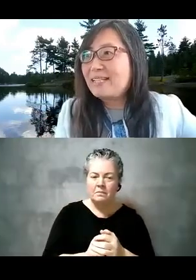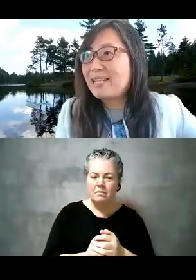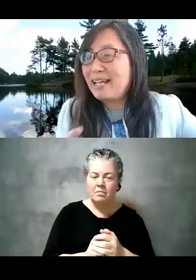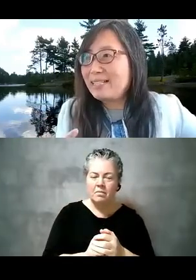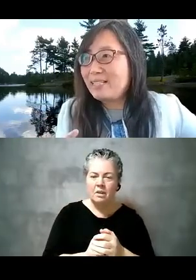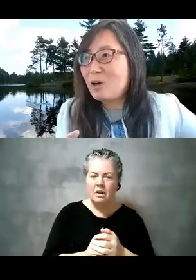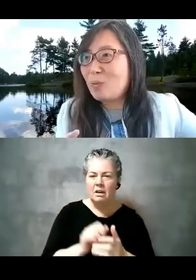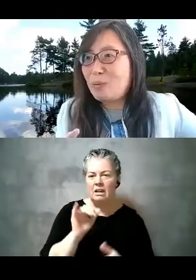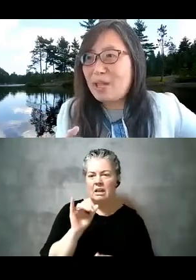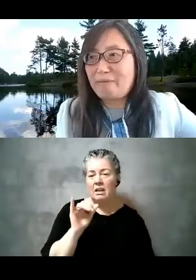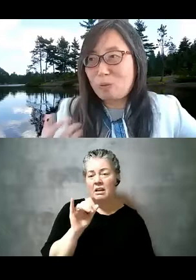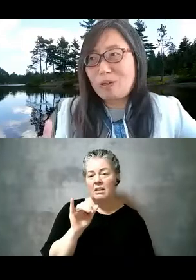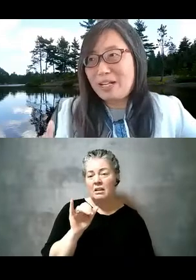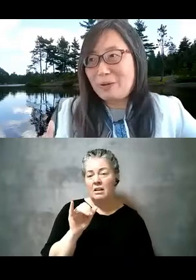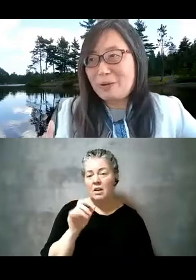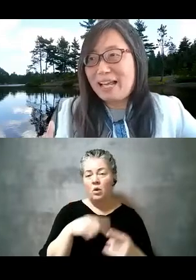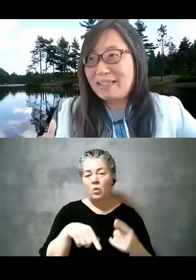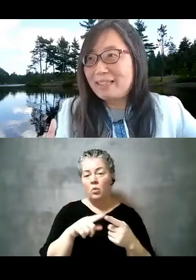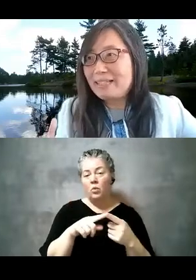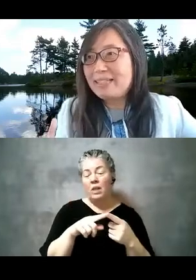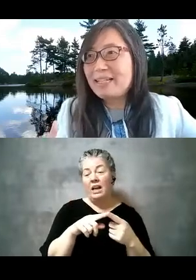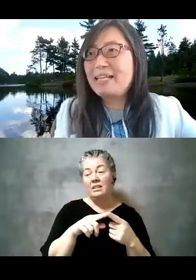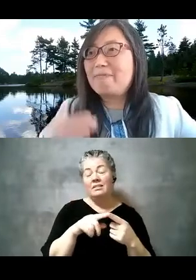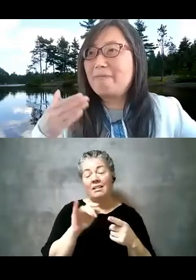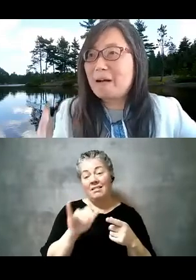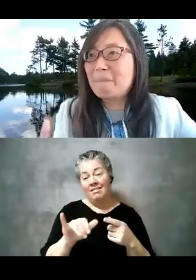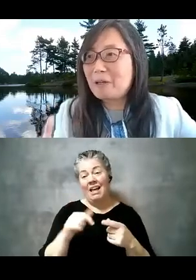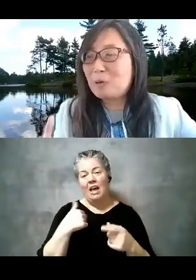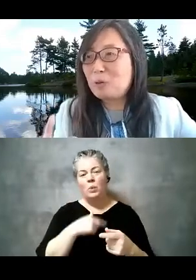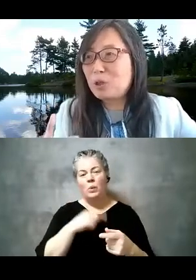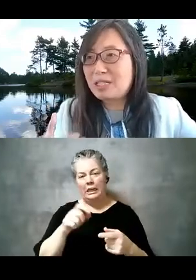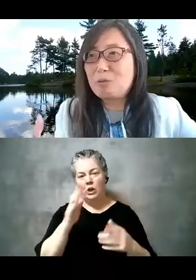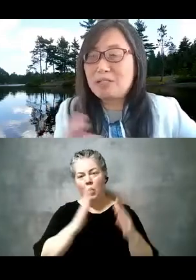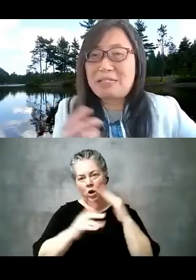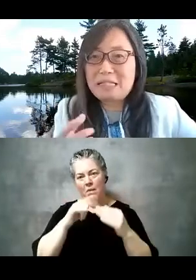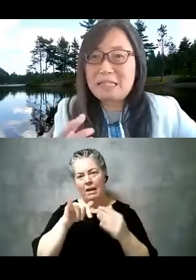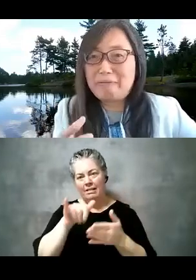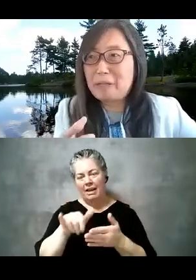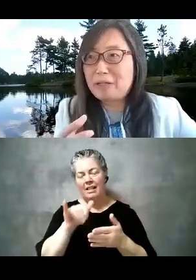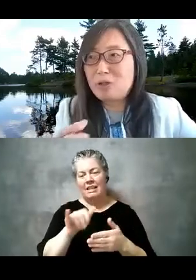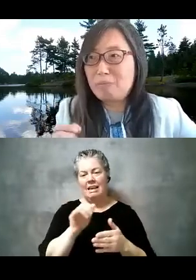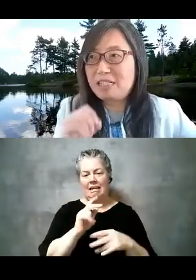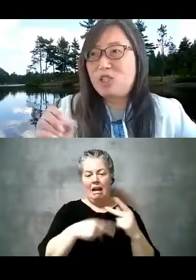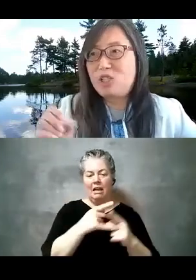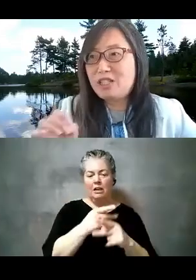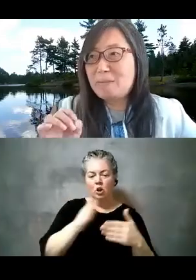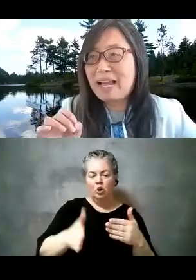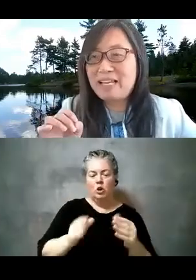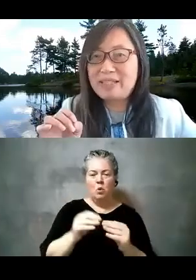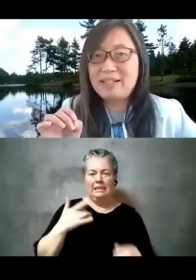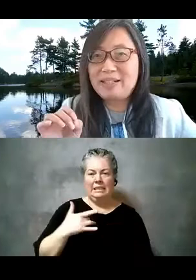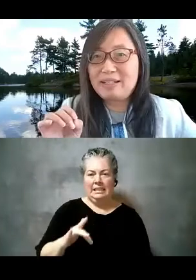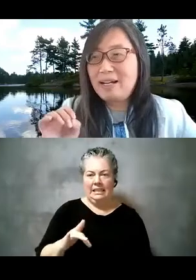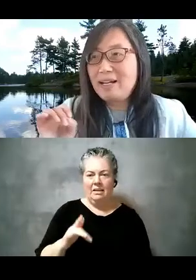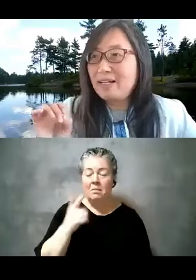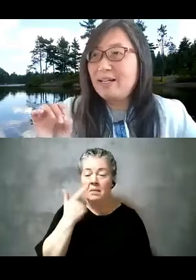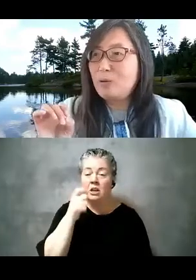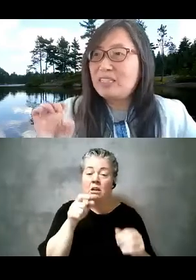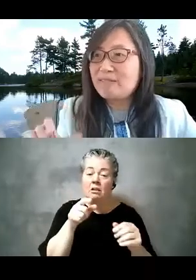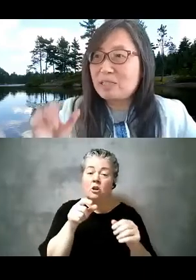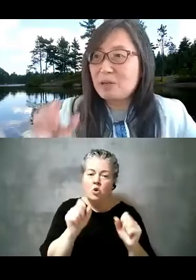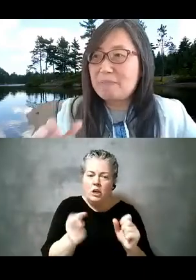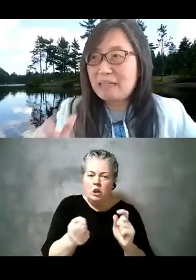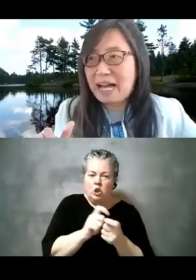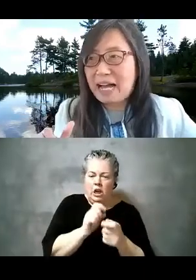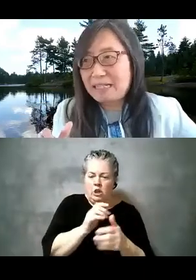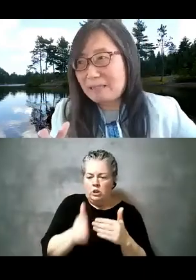That's the case, when we have to worry, right? This kind of conclusion is more sensitive because it could be easily changed by even a